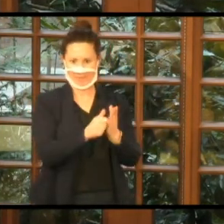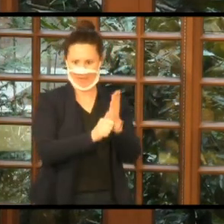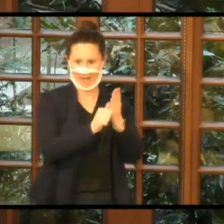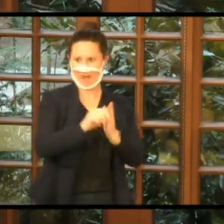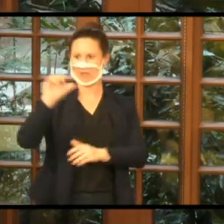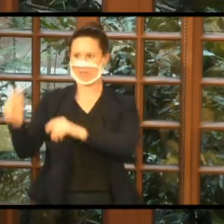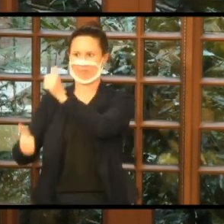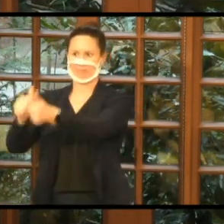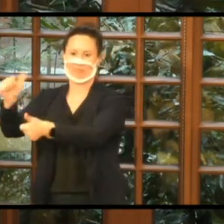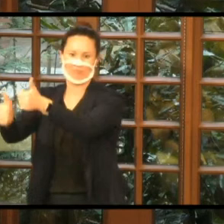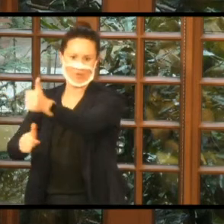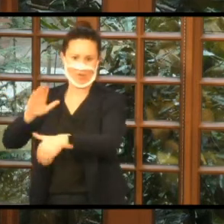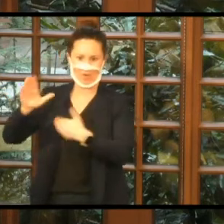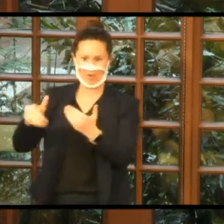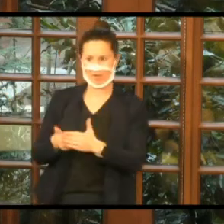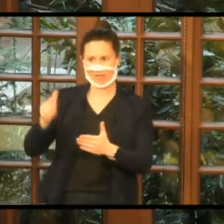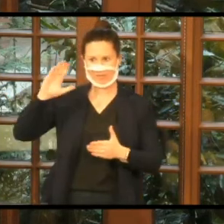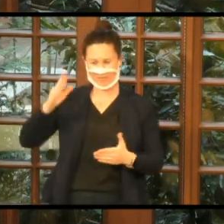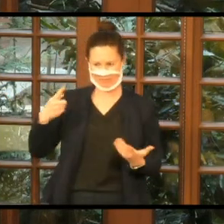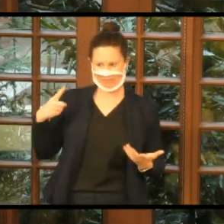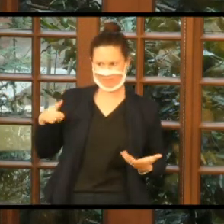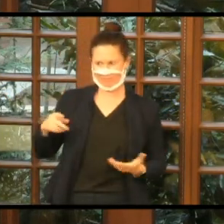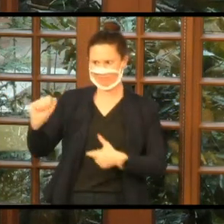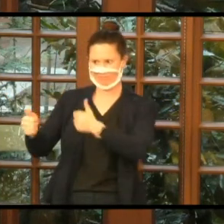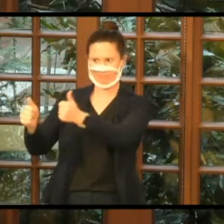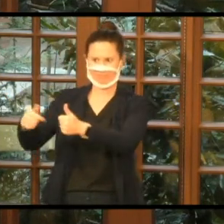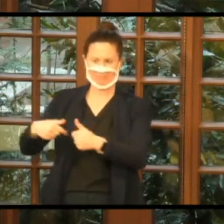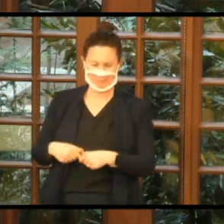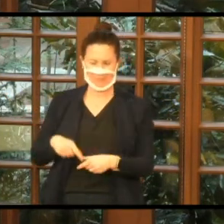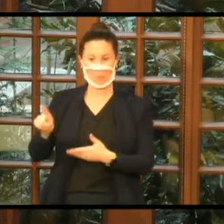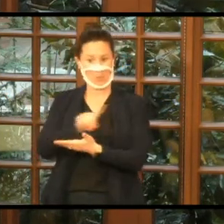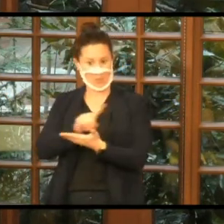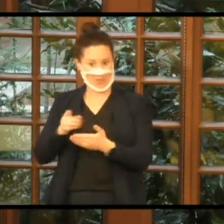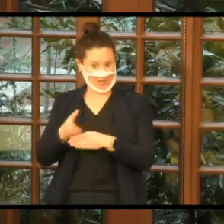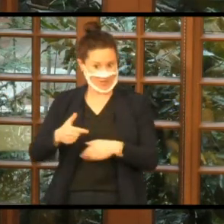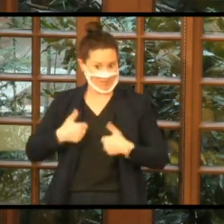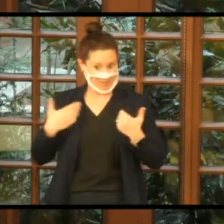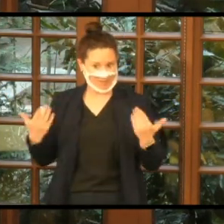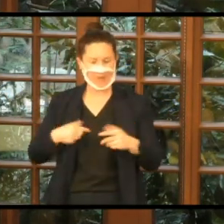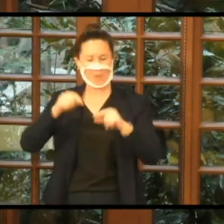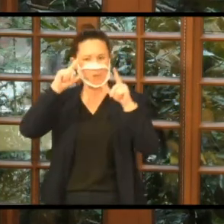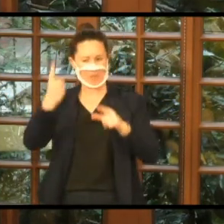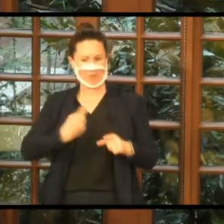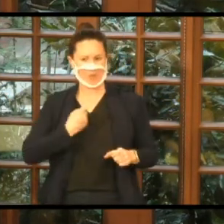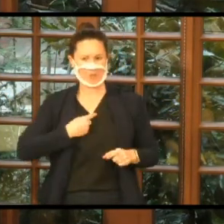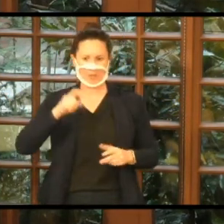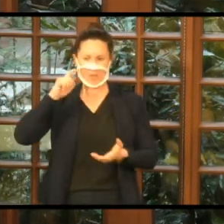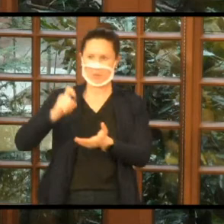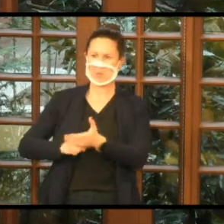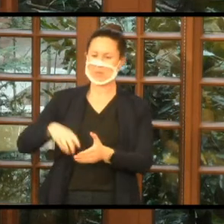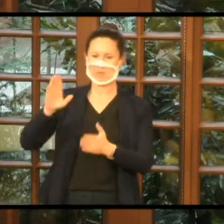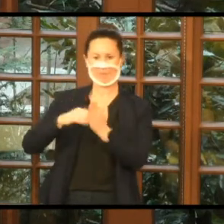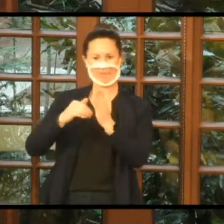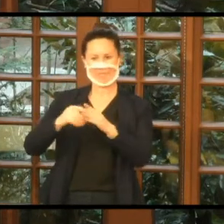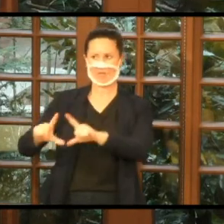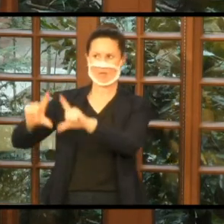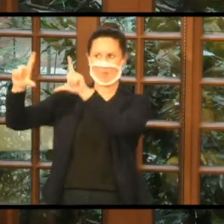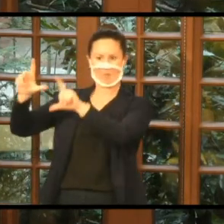amorphous, all weightless as tree ornaments. A week into living here, I woke up alone and noticed the oil painting above the bed for the first